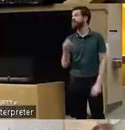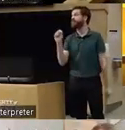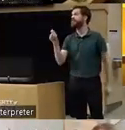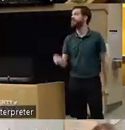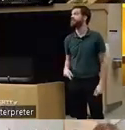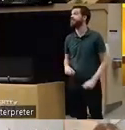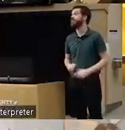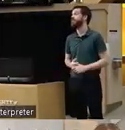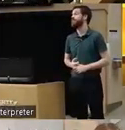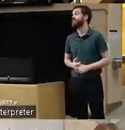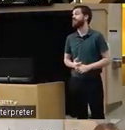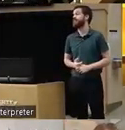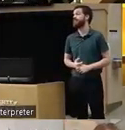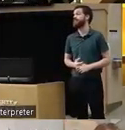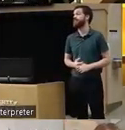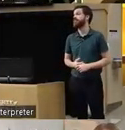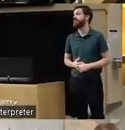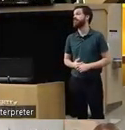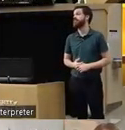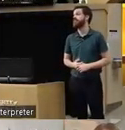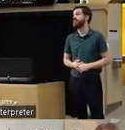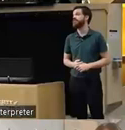Yes, Dr. Pulley.